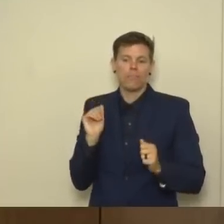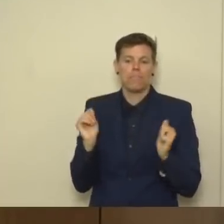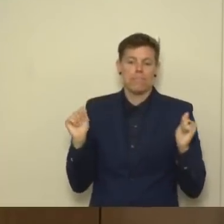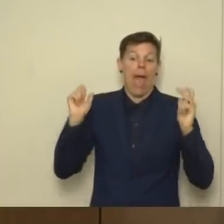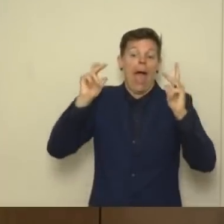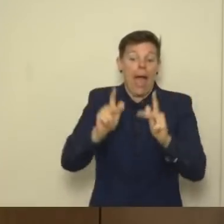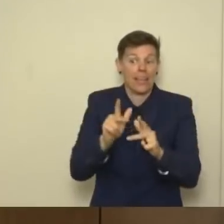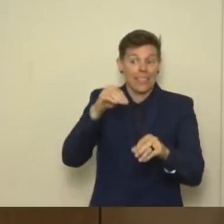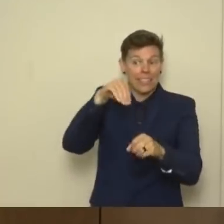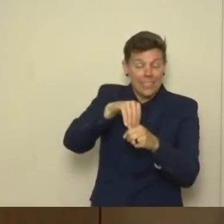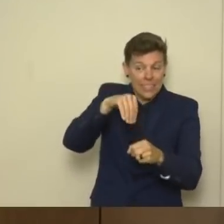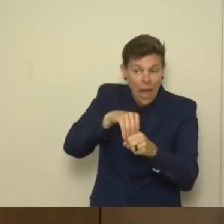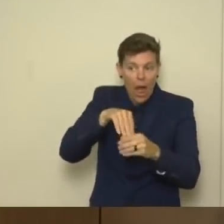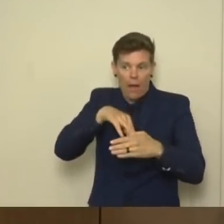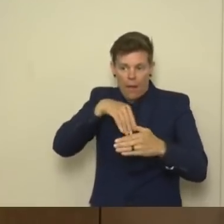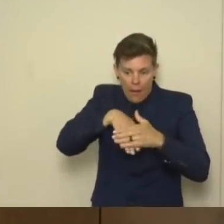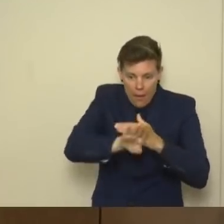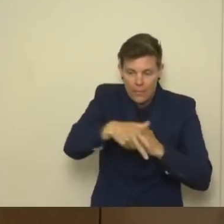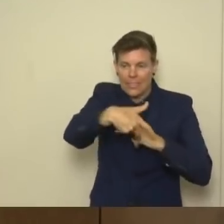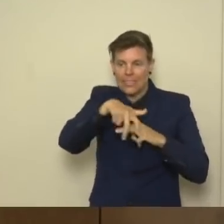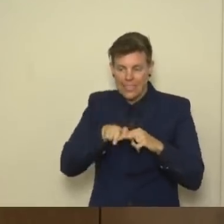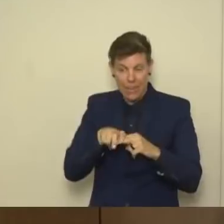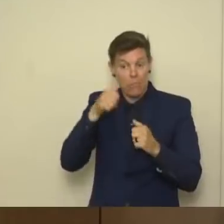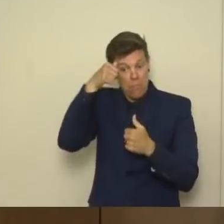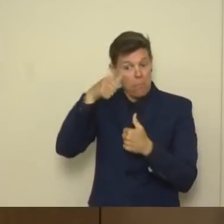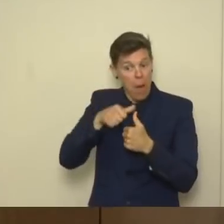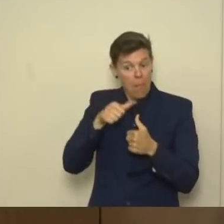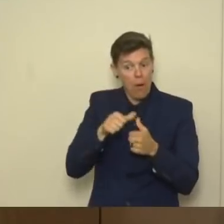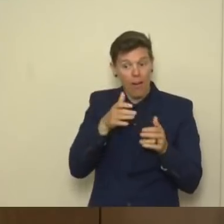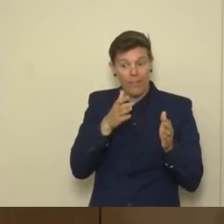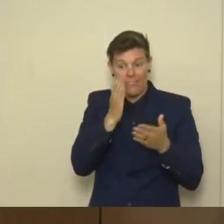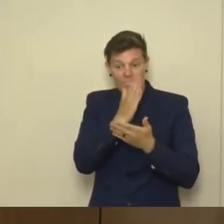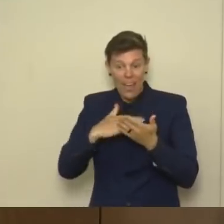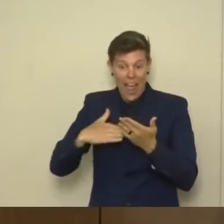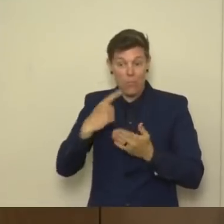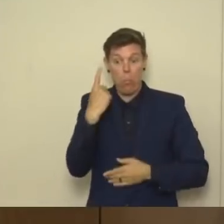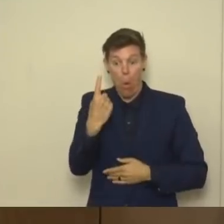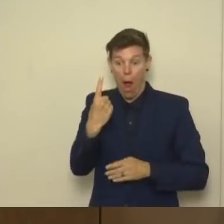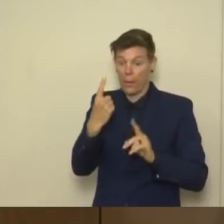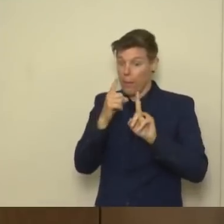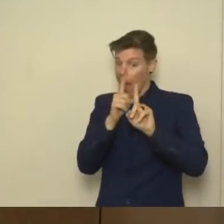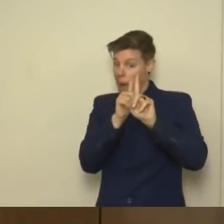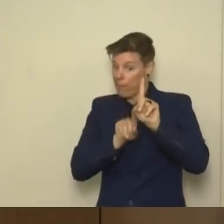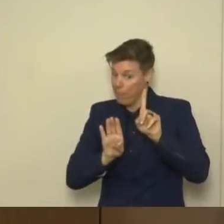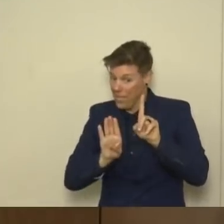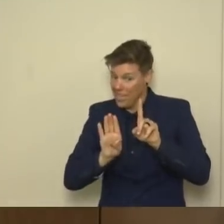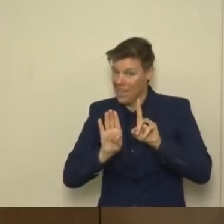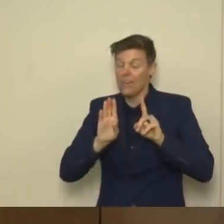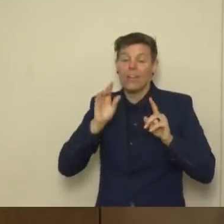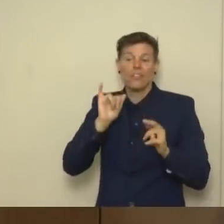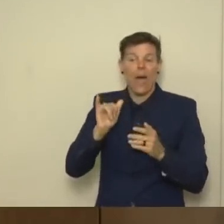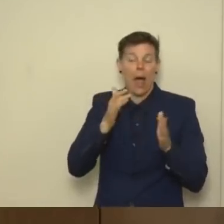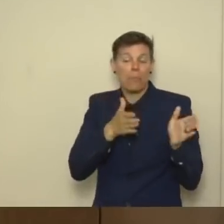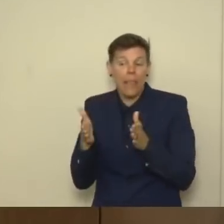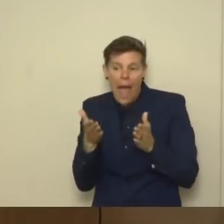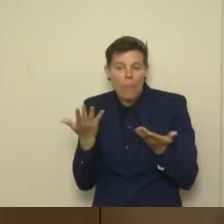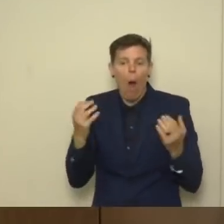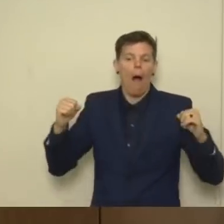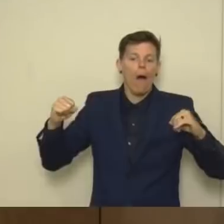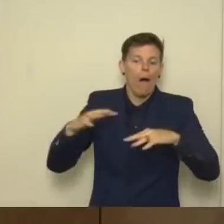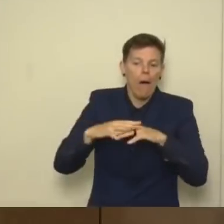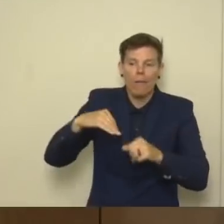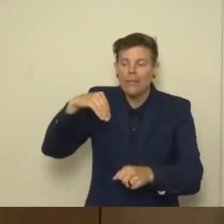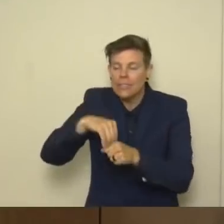1B, more indoor services and larger capacity. Right? We have to be mindful of what the